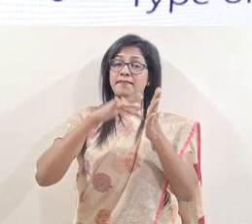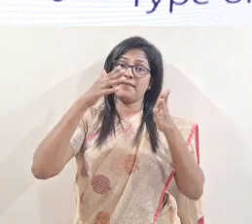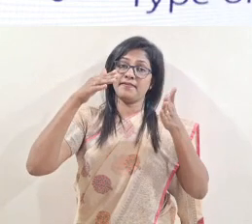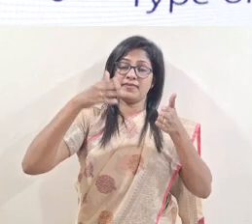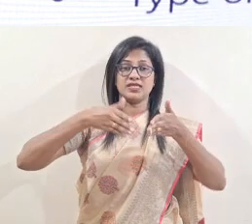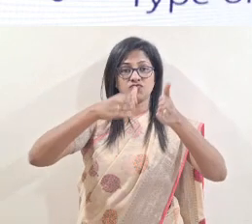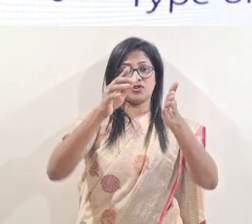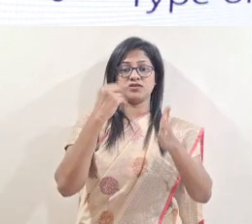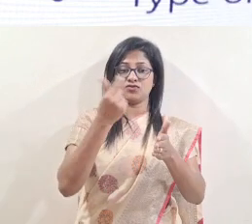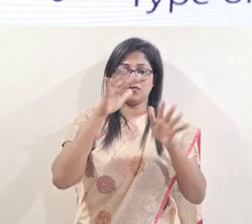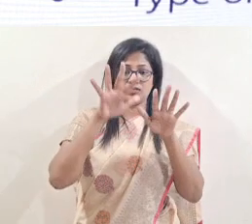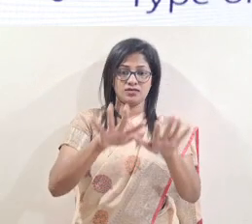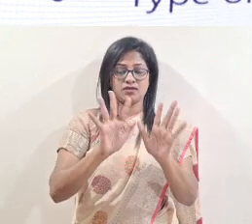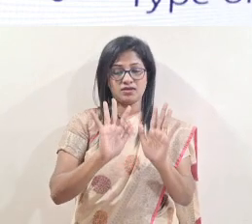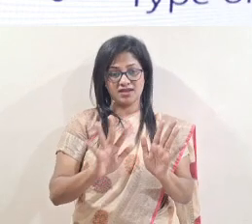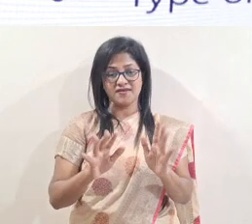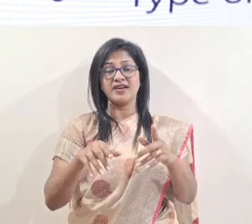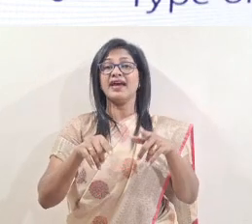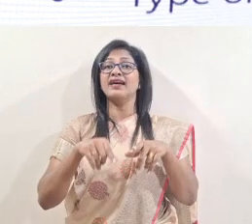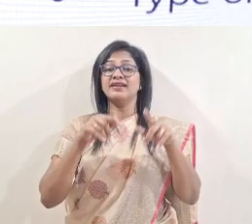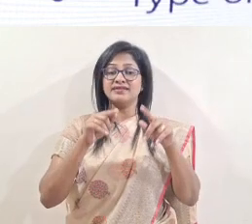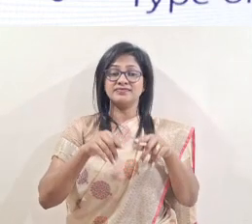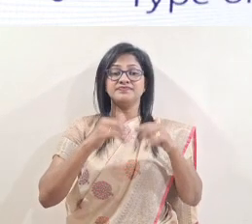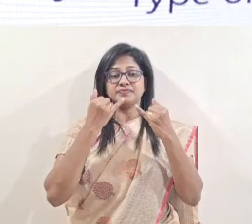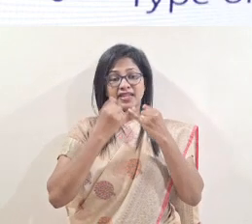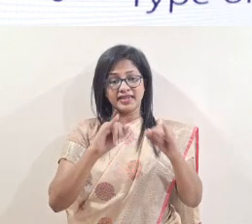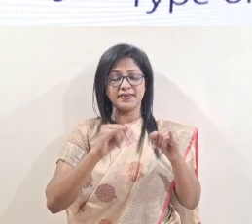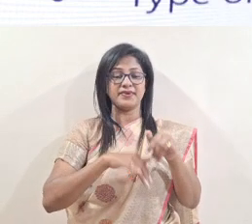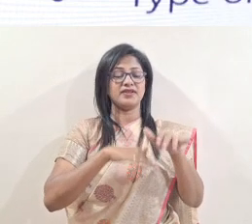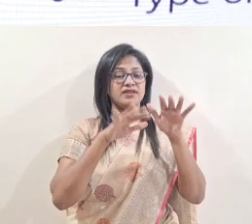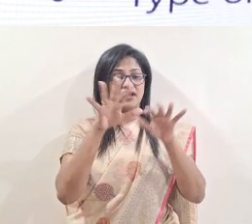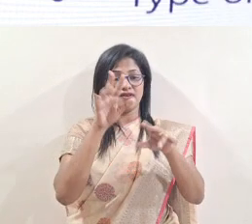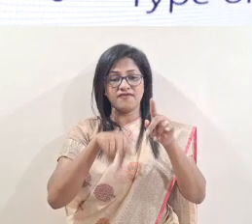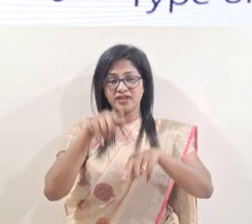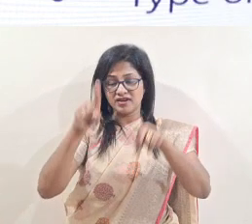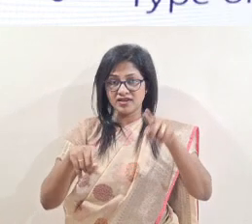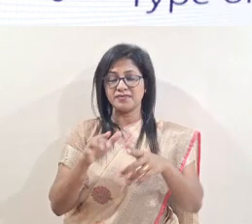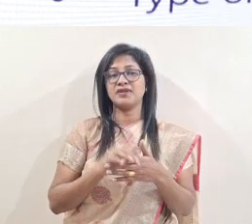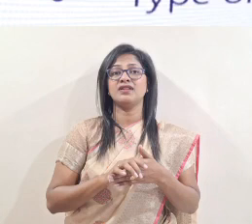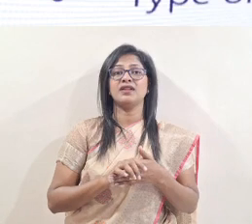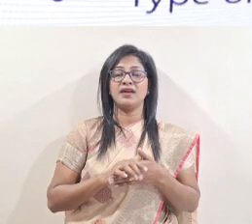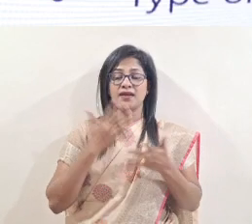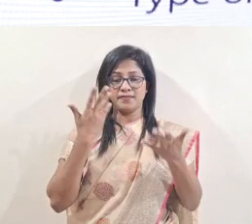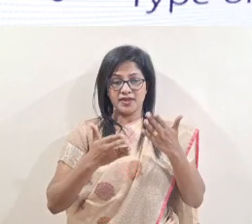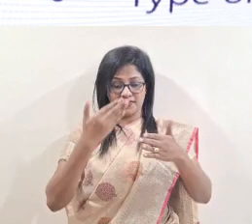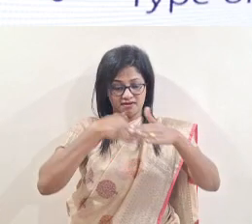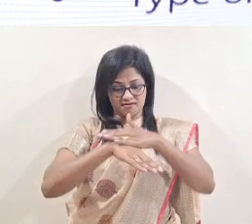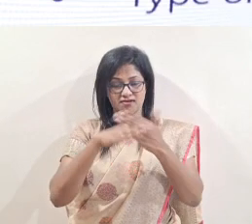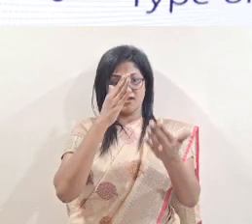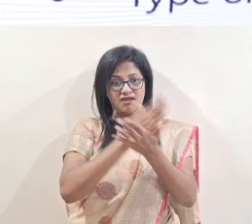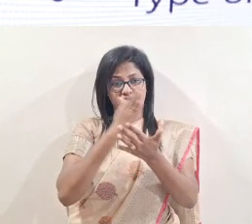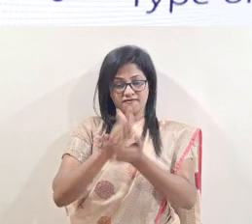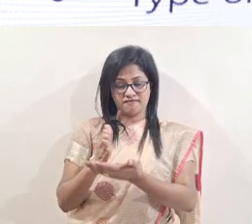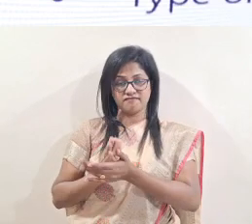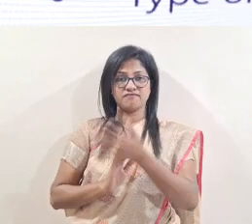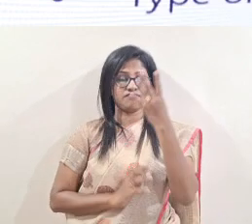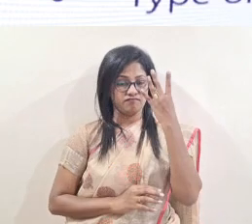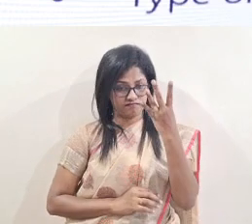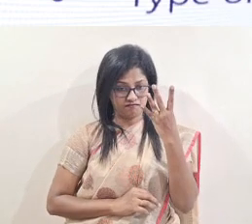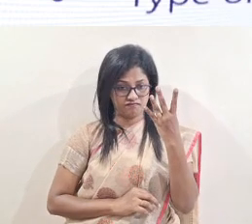other independent variables which we have selected here can be broadly categorized into 4